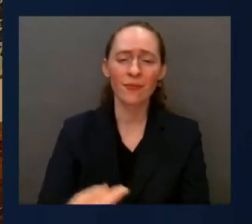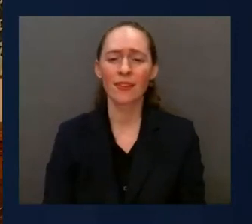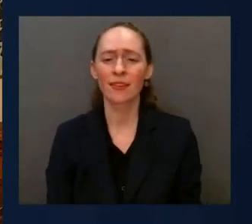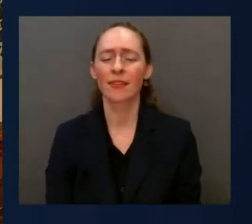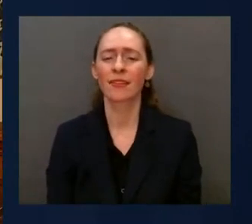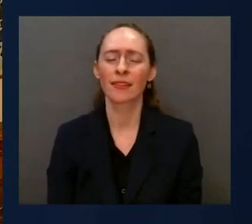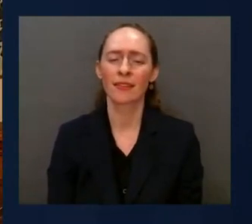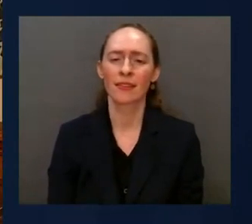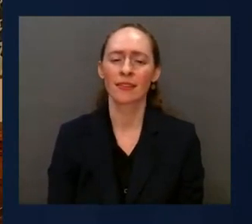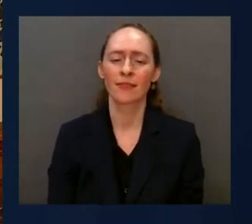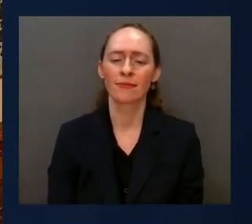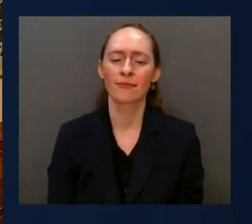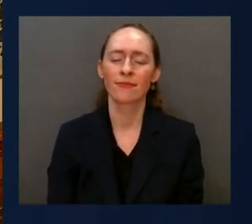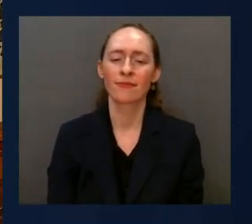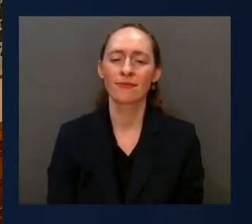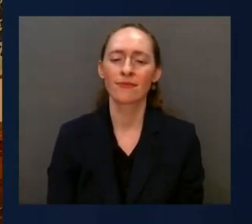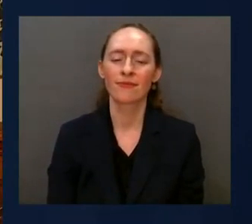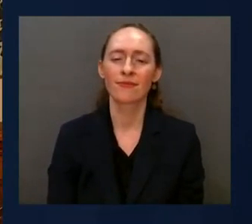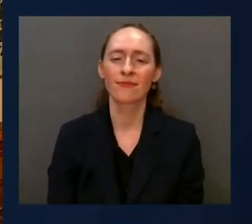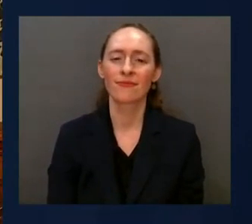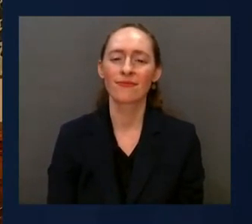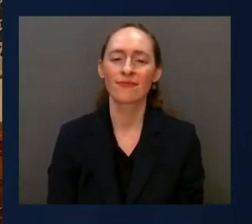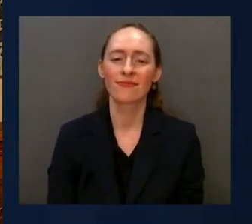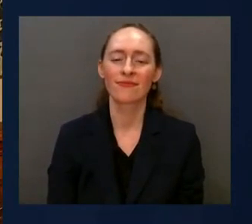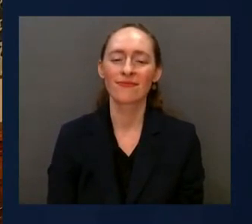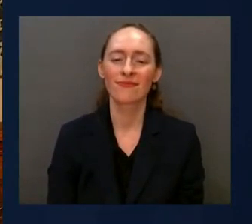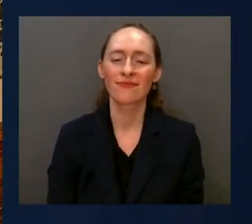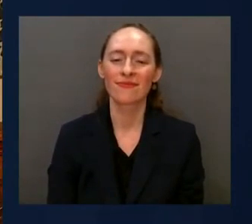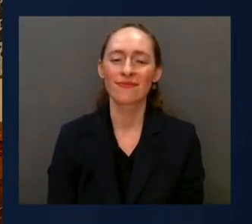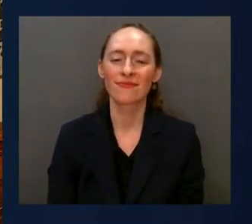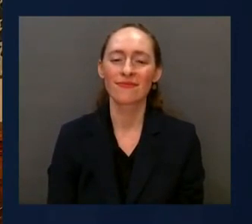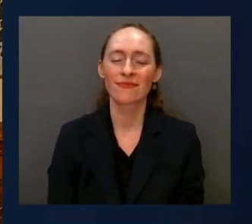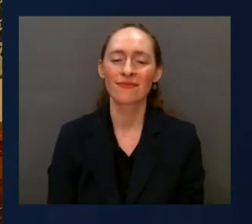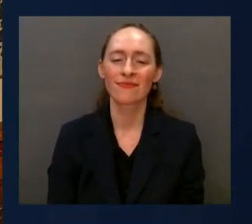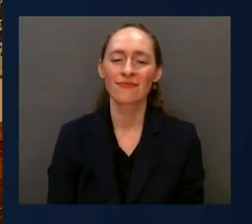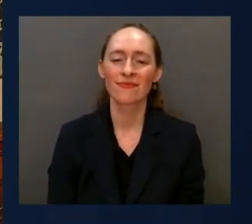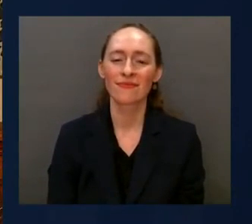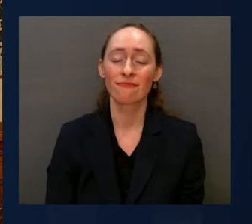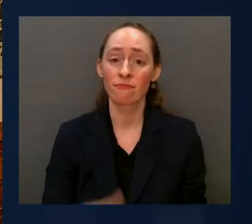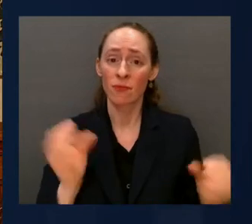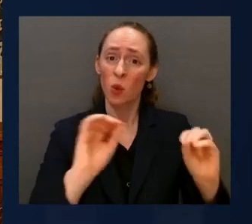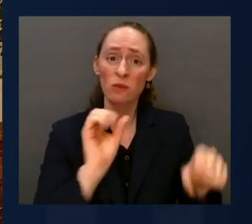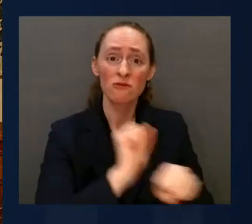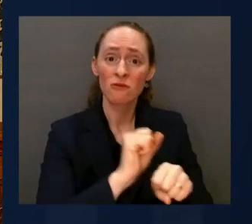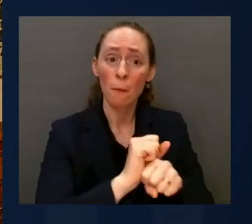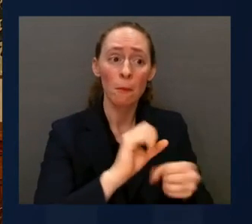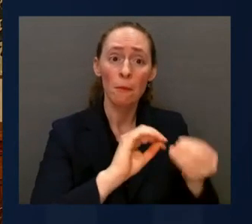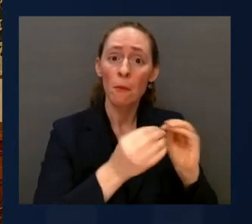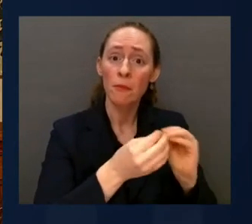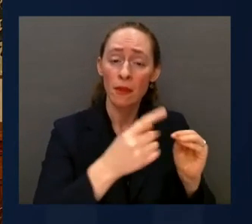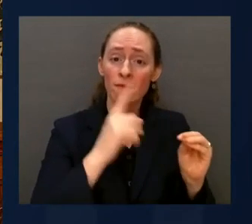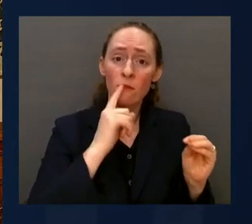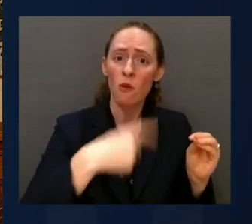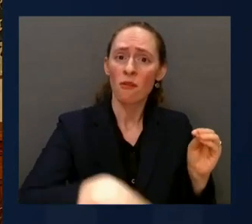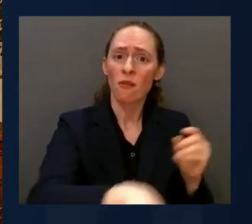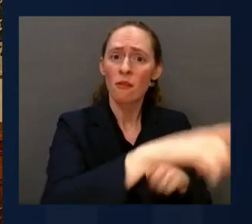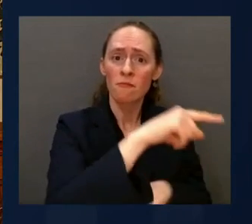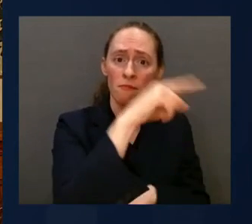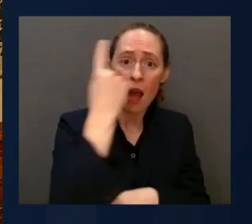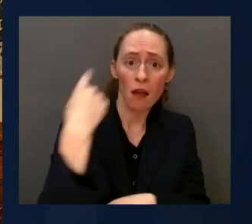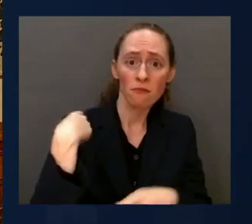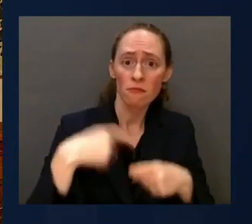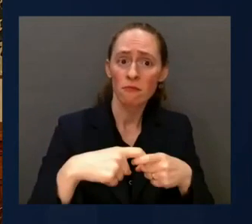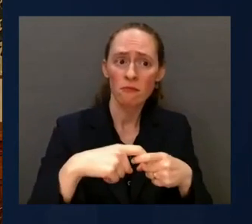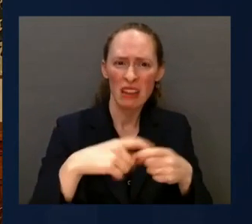Near-record unemployment for Black and Hispanic workers. We've already created, your help, 800,000 good-paying manufacturing